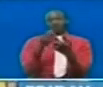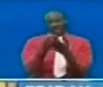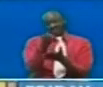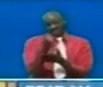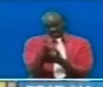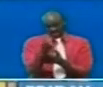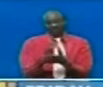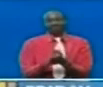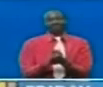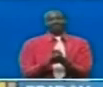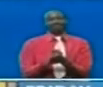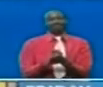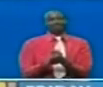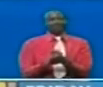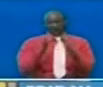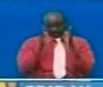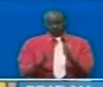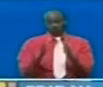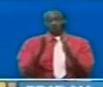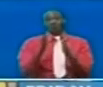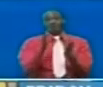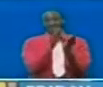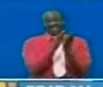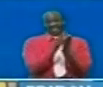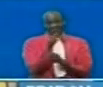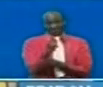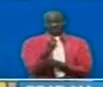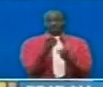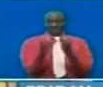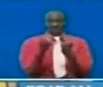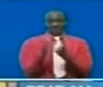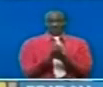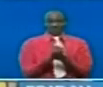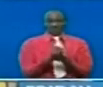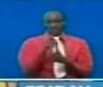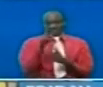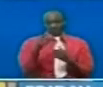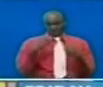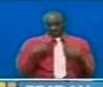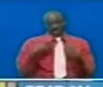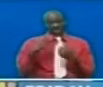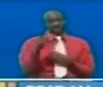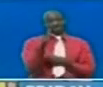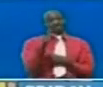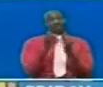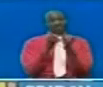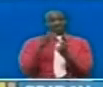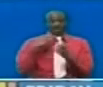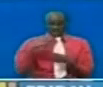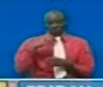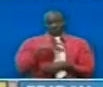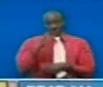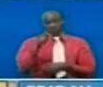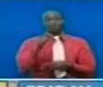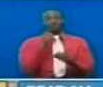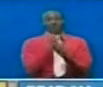bit in. Our personal banking business, which is the retail business, it's another business we feel we can do